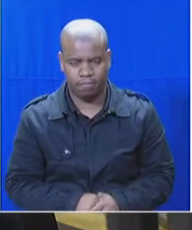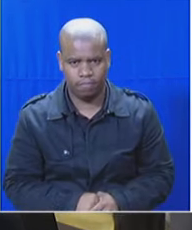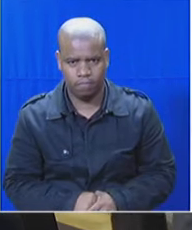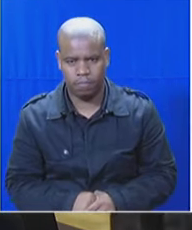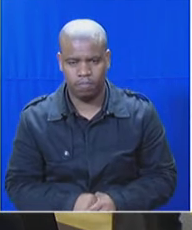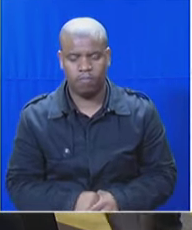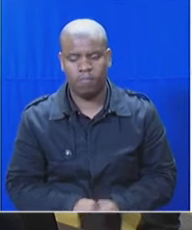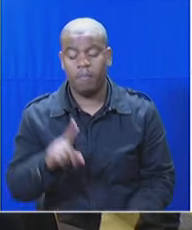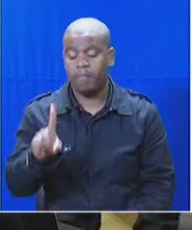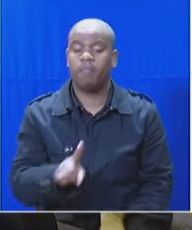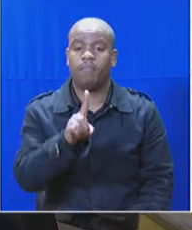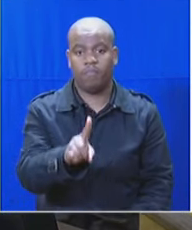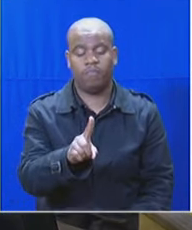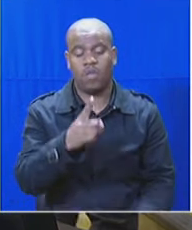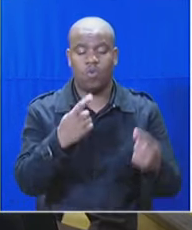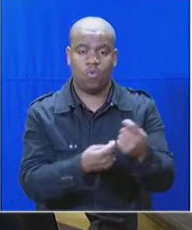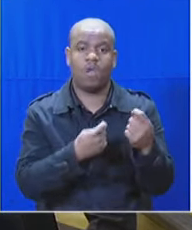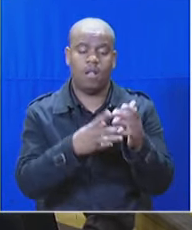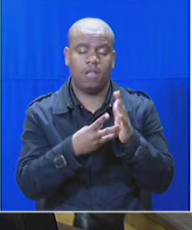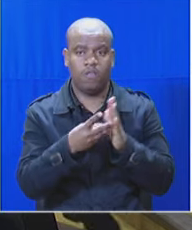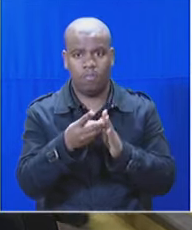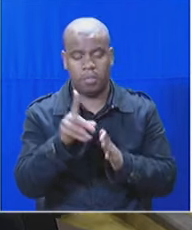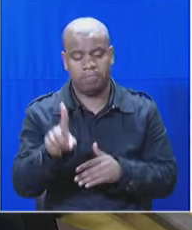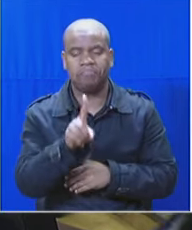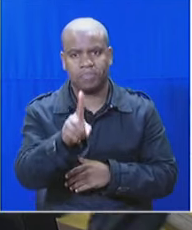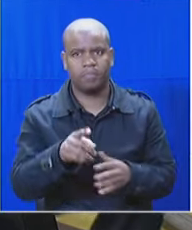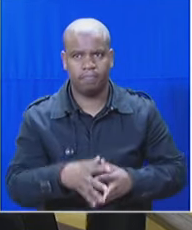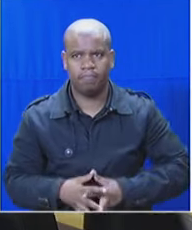The Minister of Land and Rural Development.